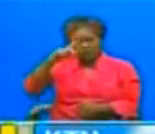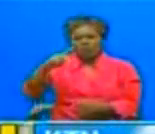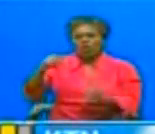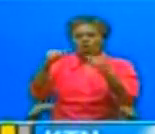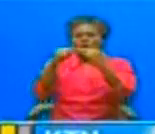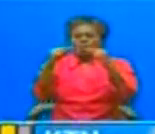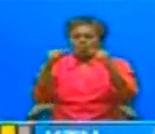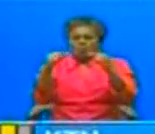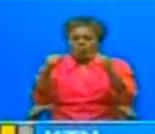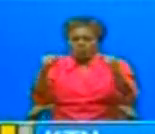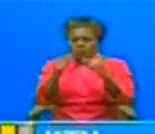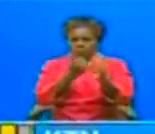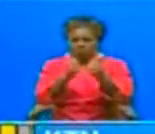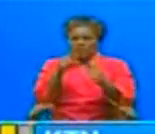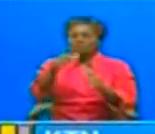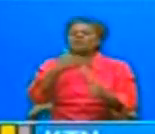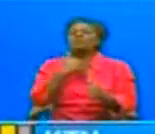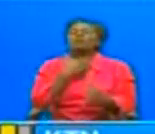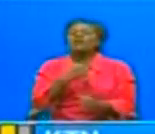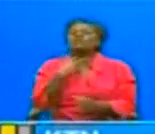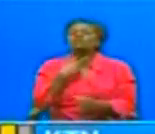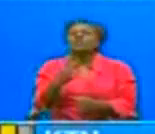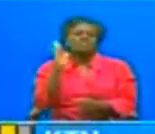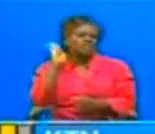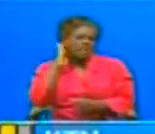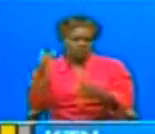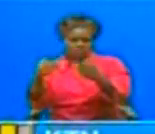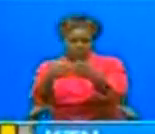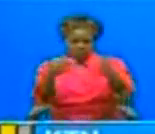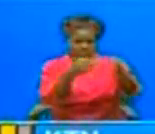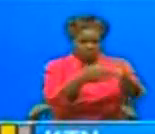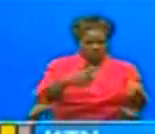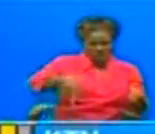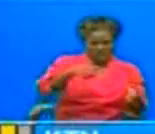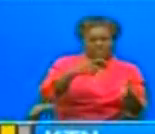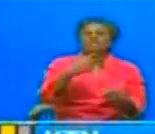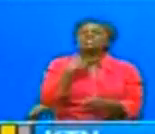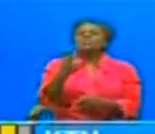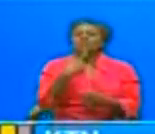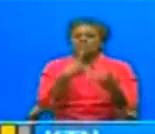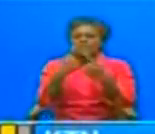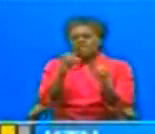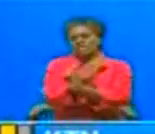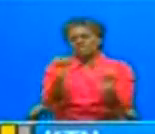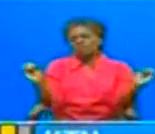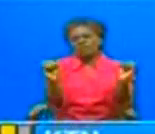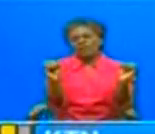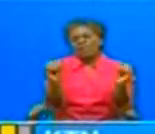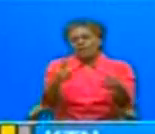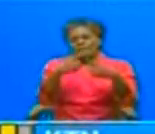in trying not to have our voice heard by blocking us from speaking, so to speak.